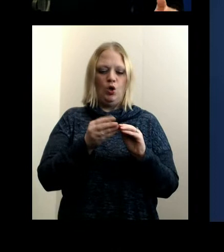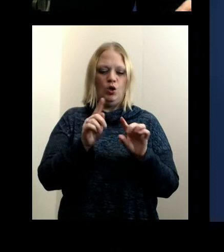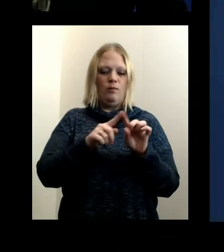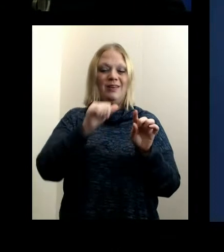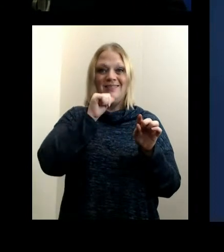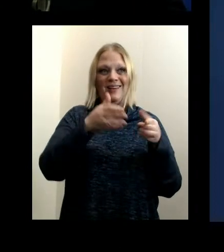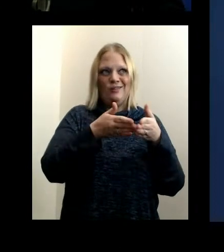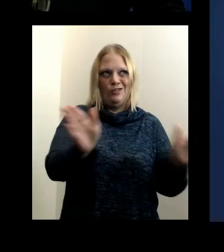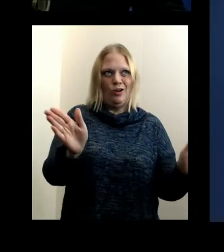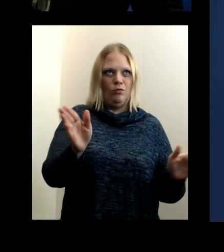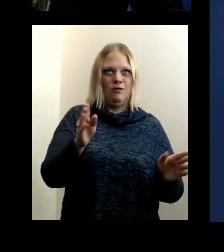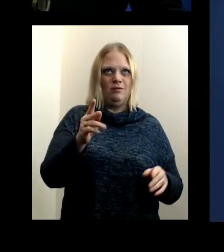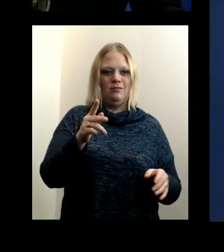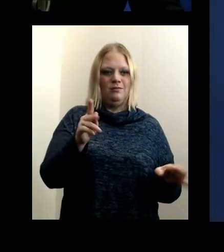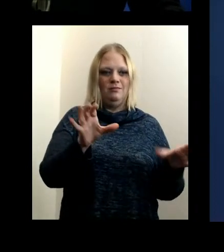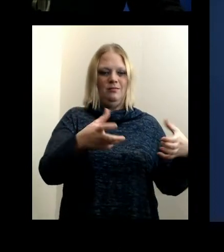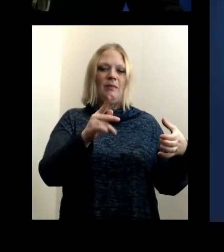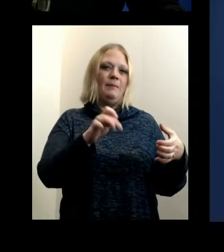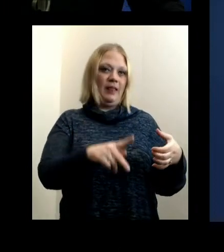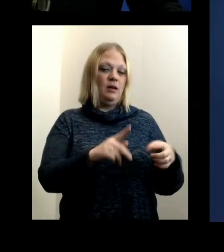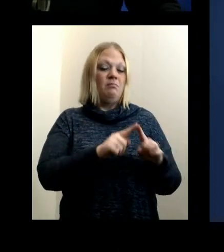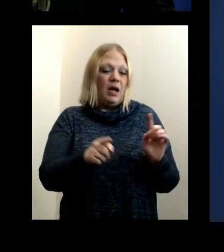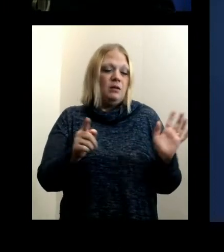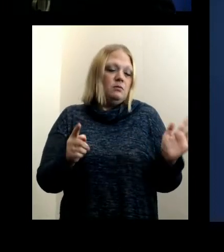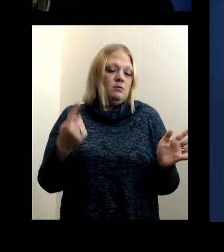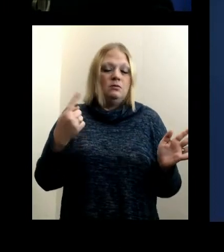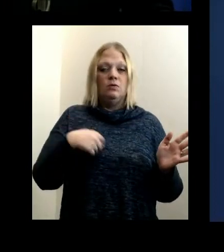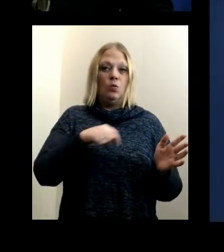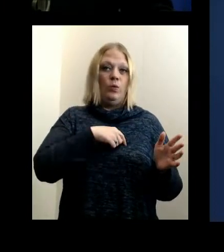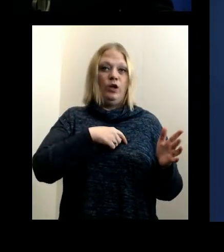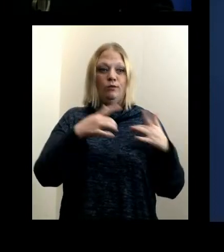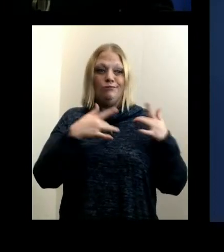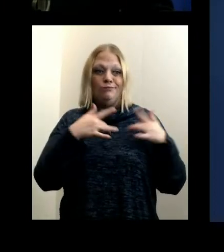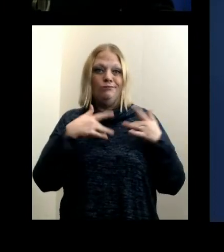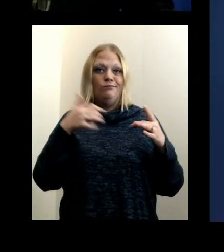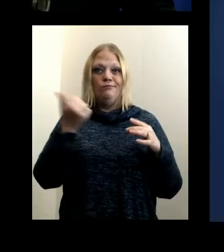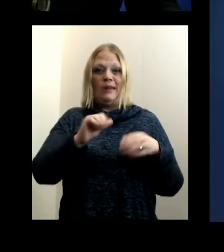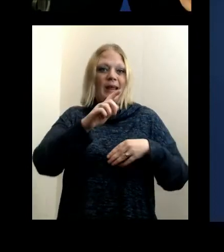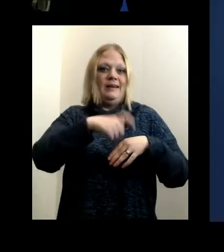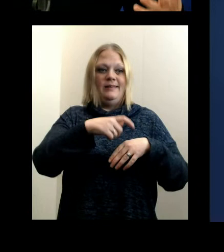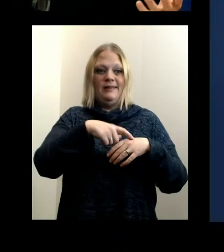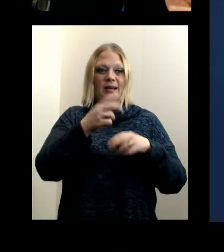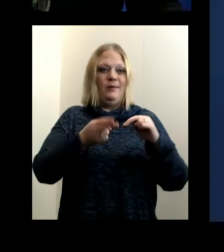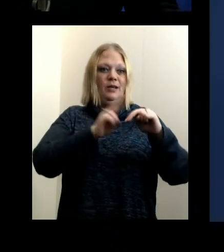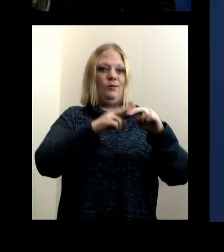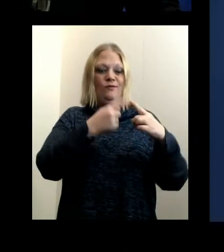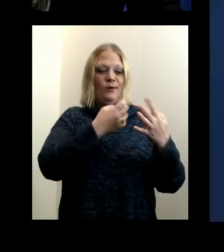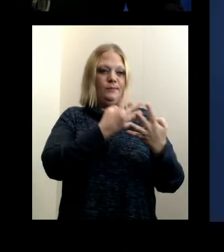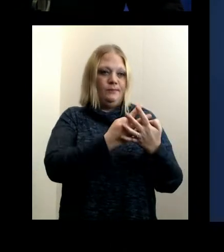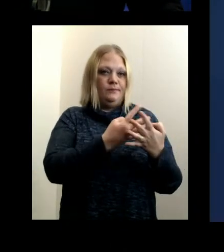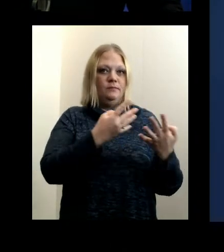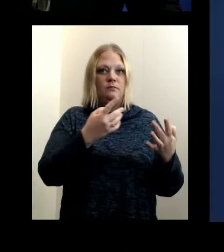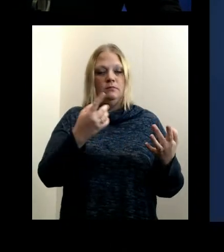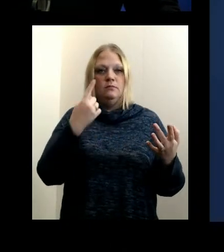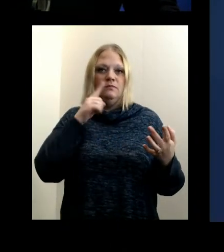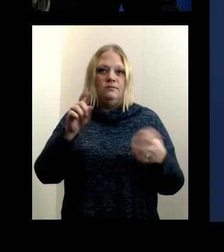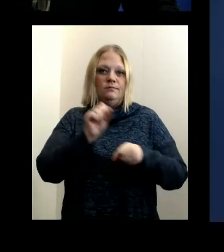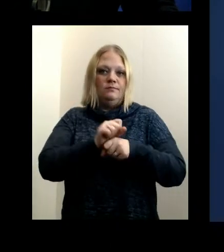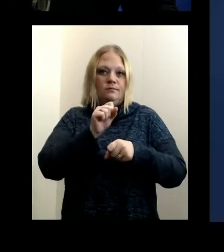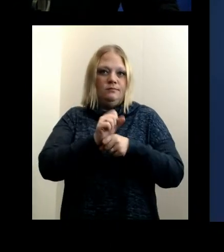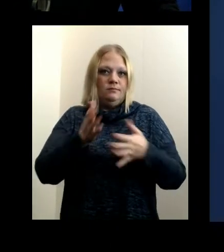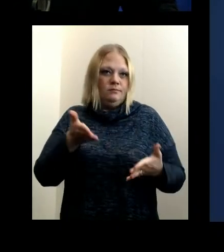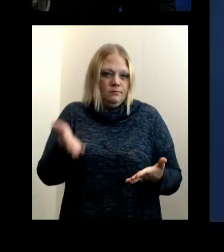general population, of course. But we are worried anytime that there's increases in jails, not only for the jail population, but of course the employees